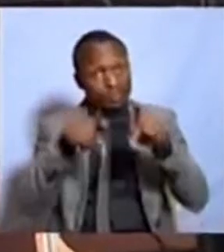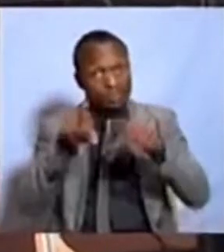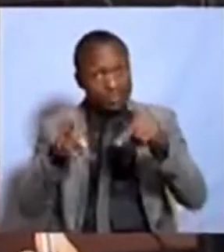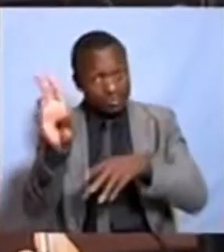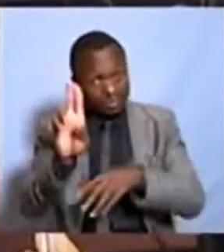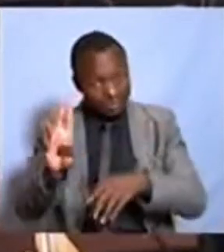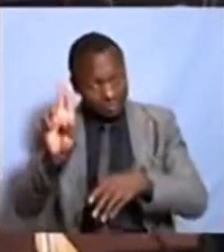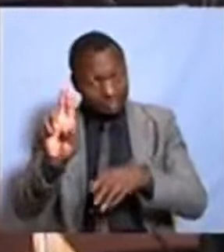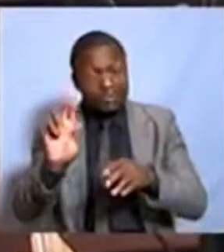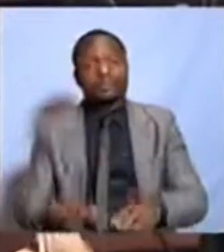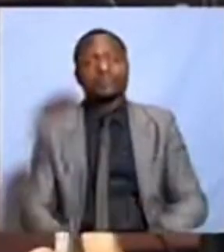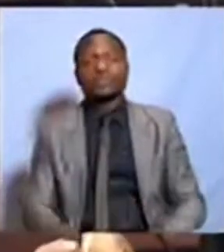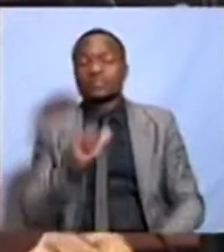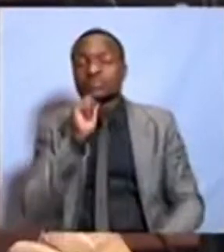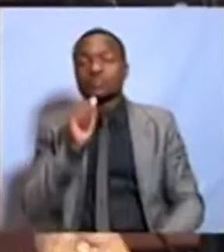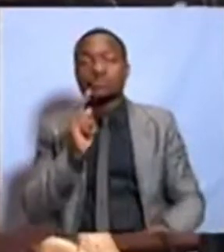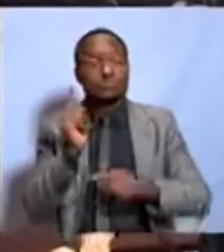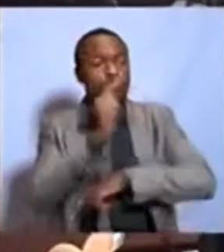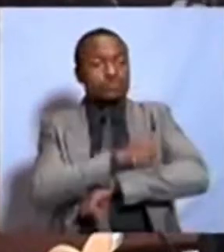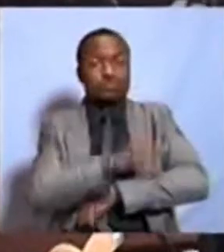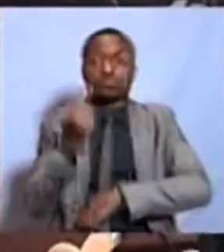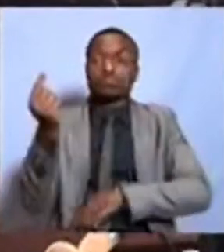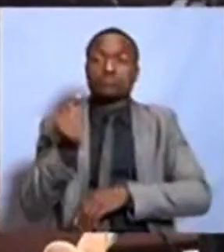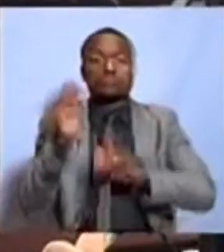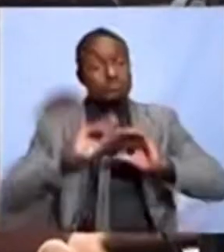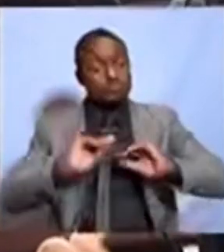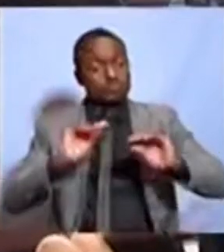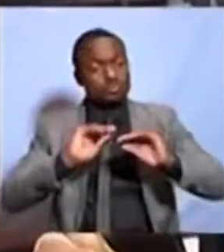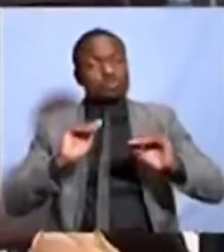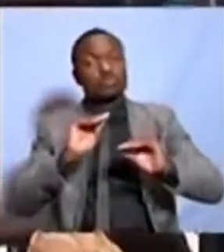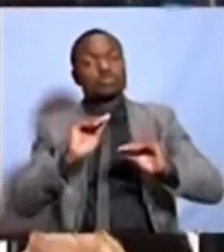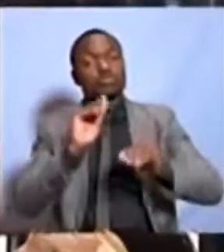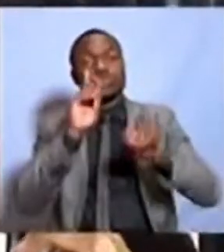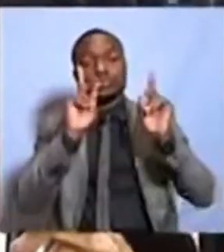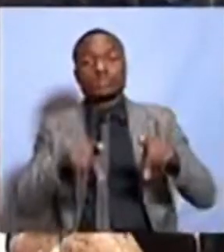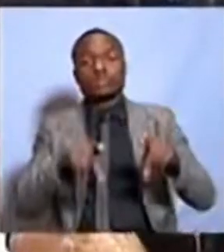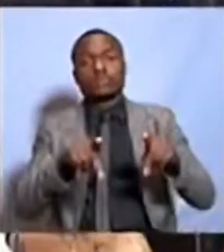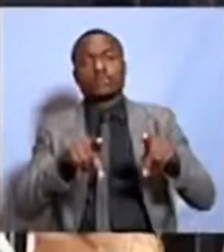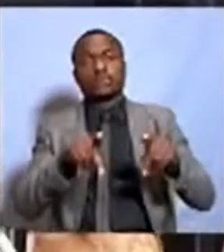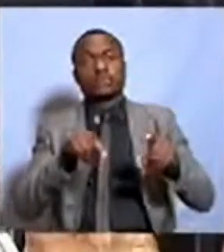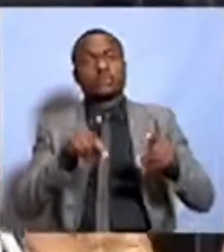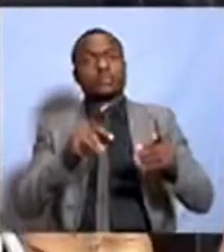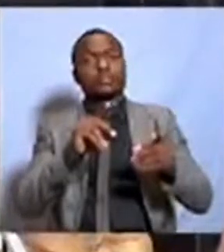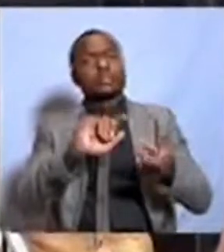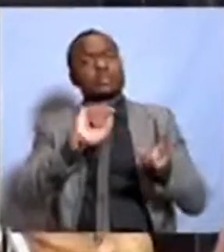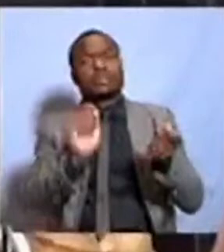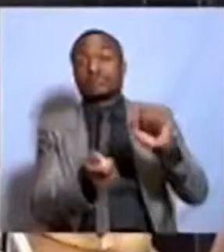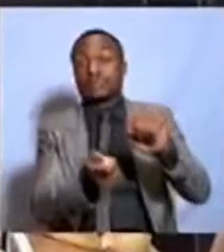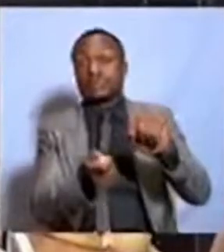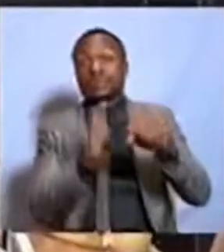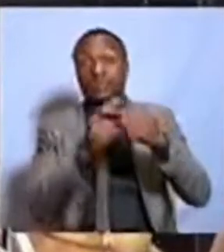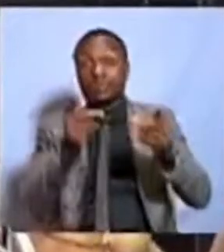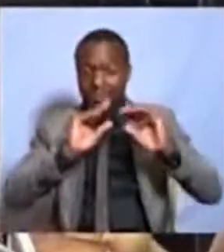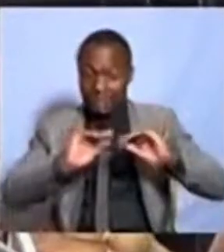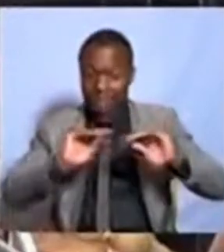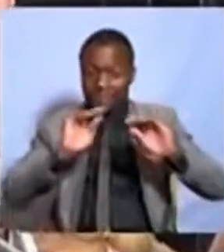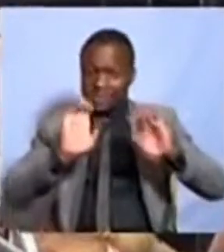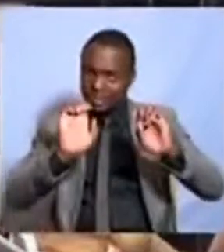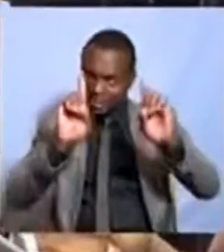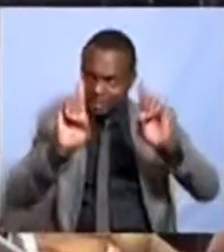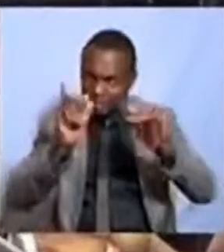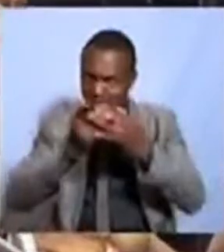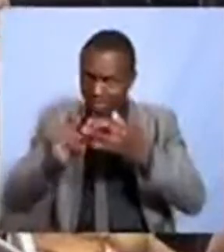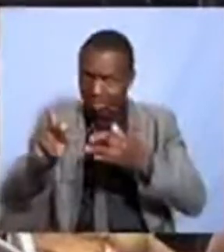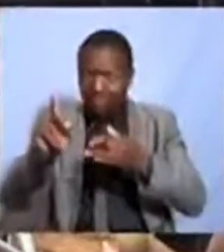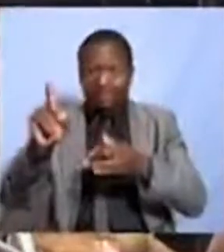it. Of course, it's not just a day when you can come and educate somebody and then expect them to make a change, but the education part needs to be that kind of education